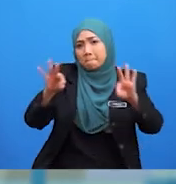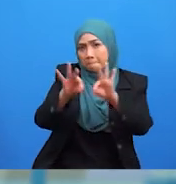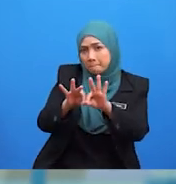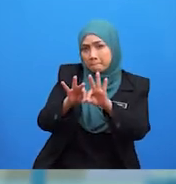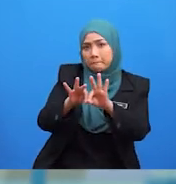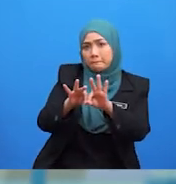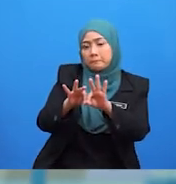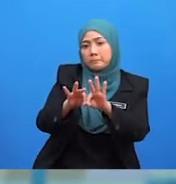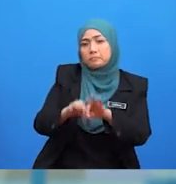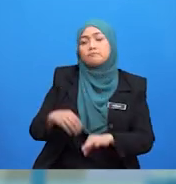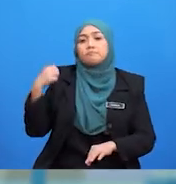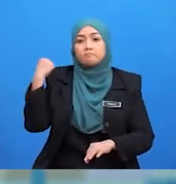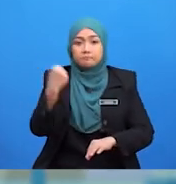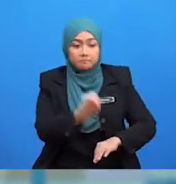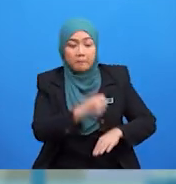importantly, buckle up your